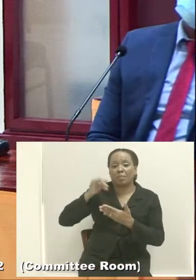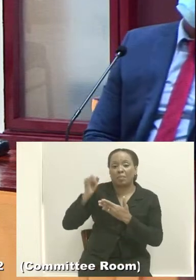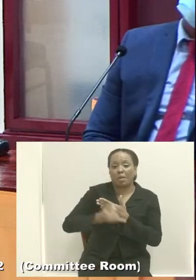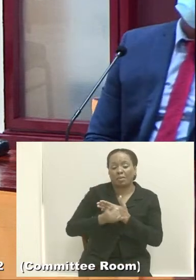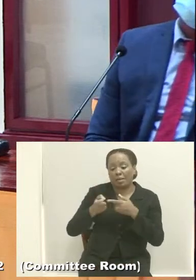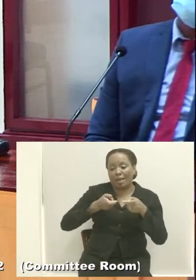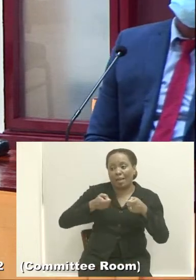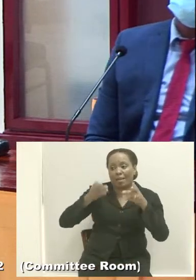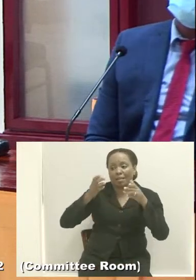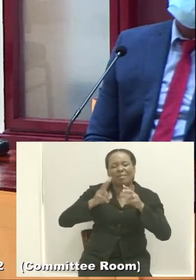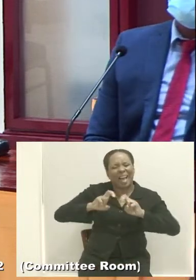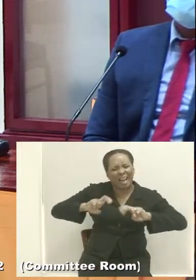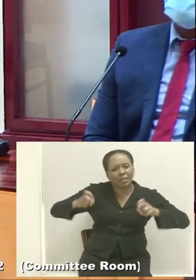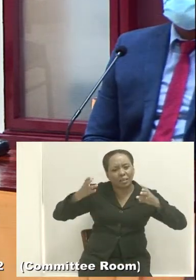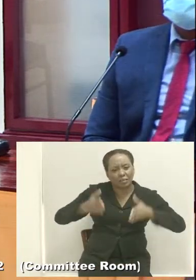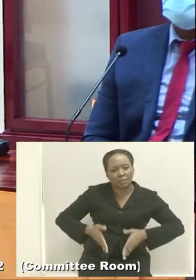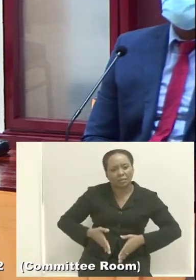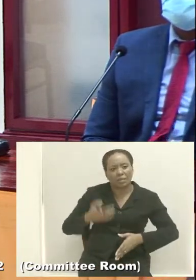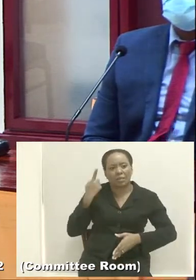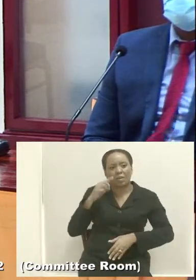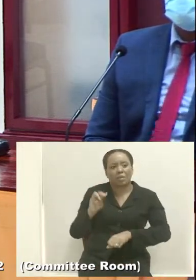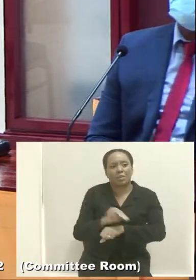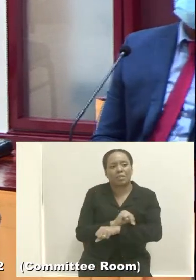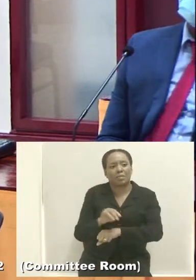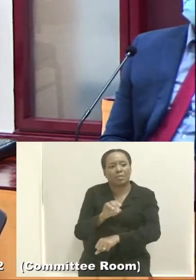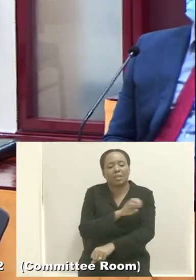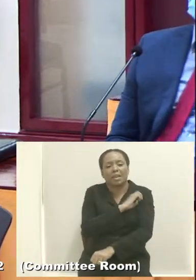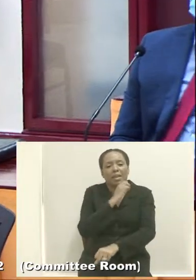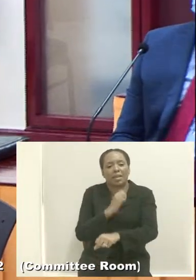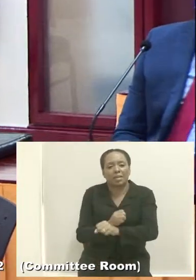Business and Entrepreneurship.